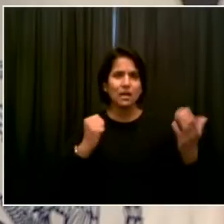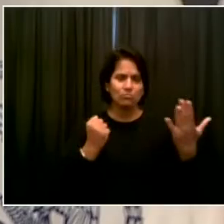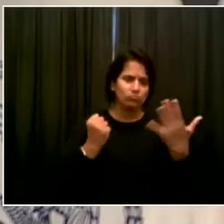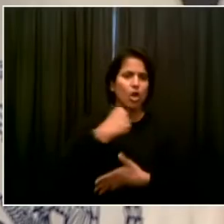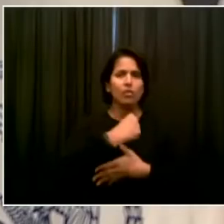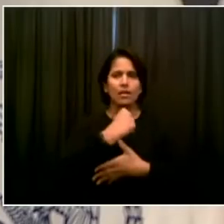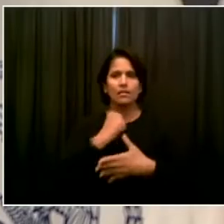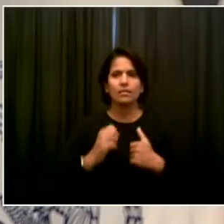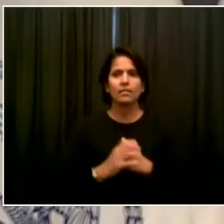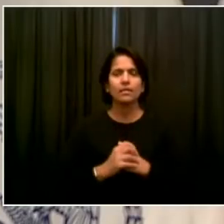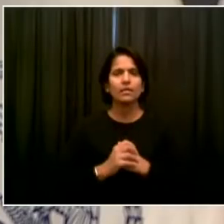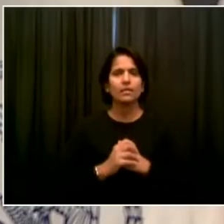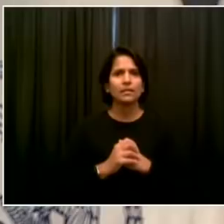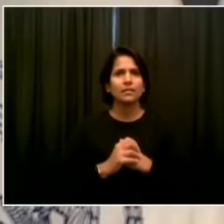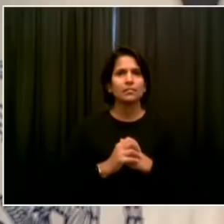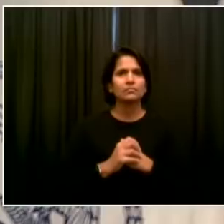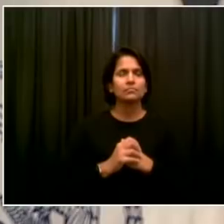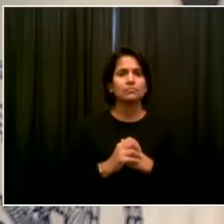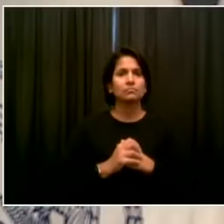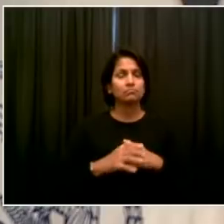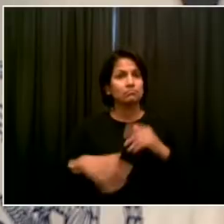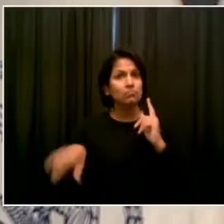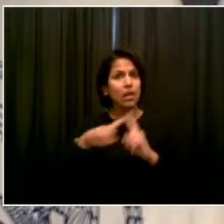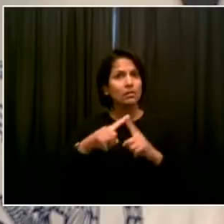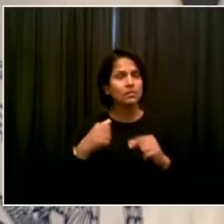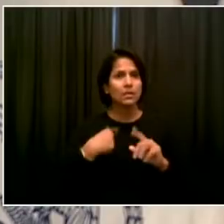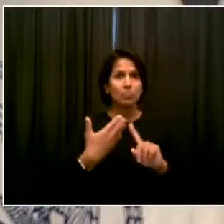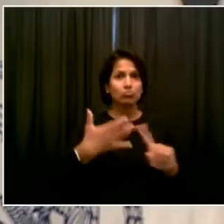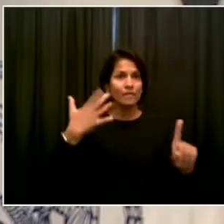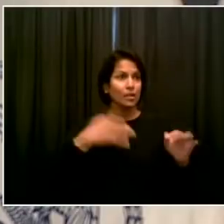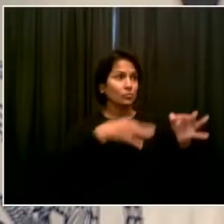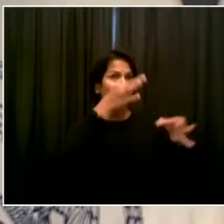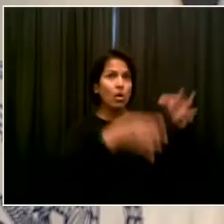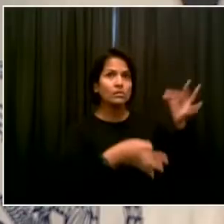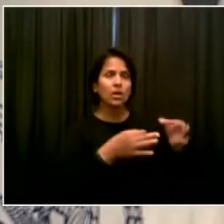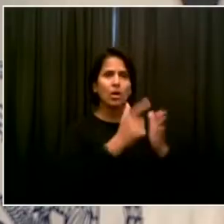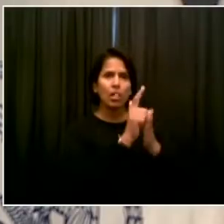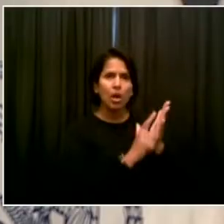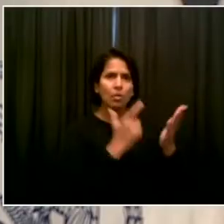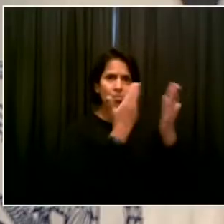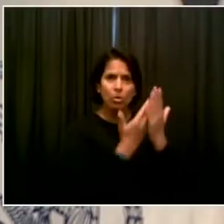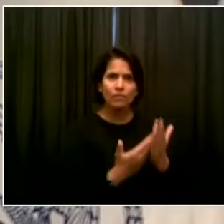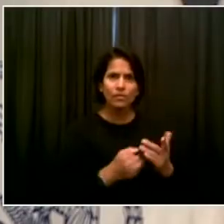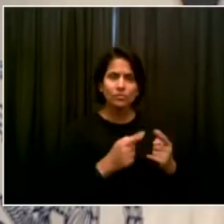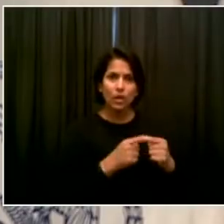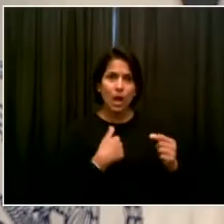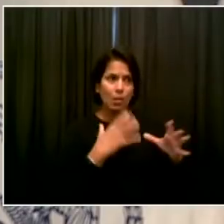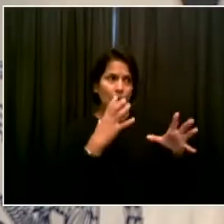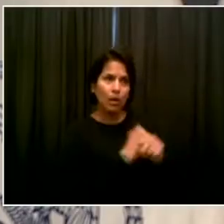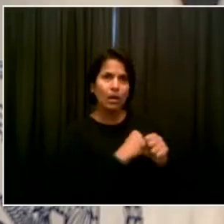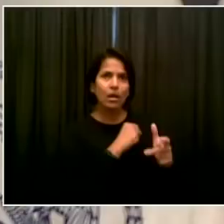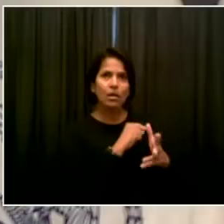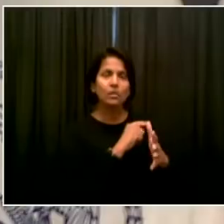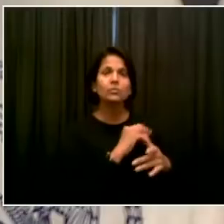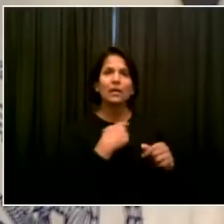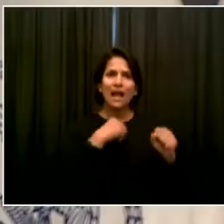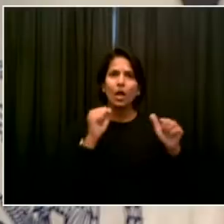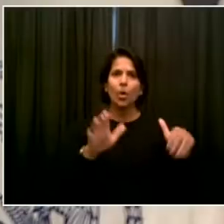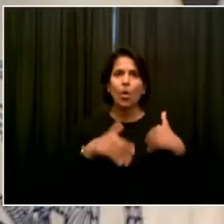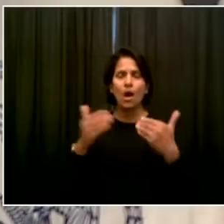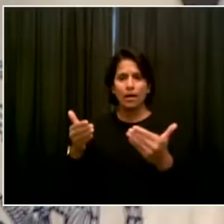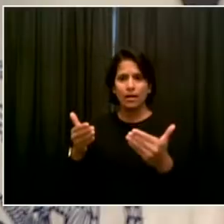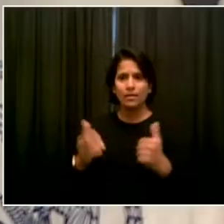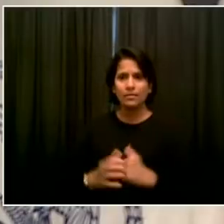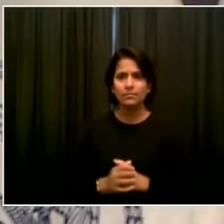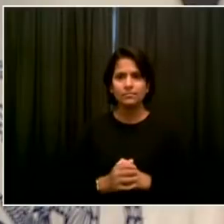legal ground, and we were, and it's been proven in court many, many times. So, look, Eric is going to do whatever he